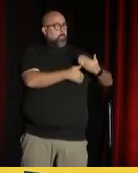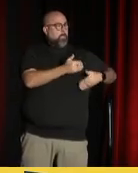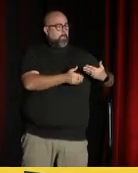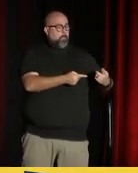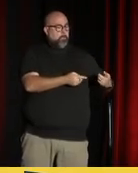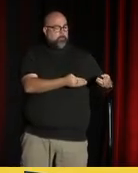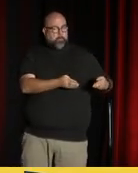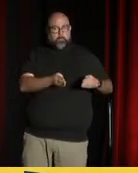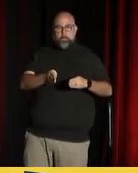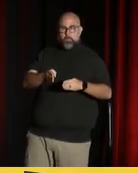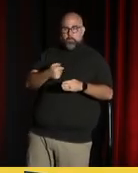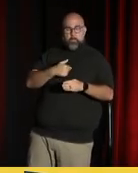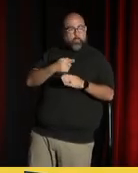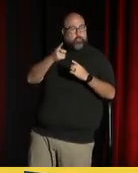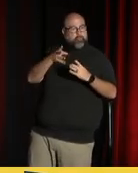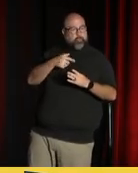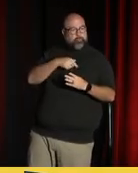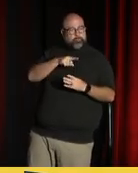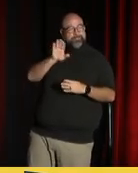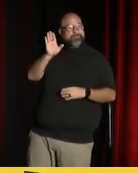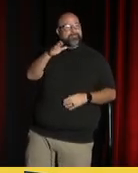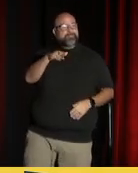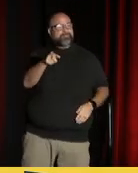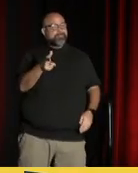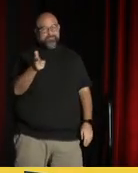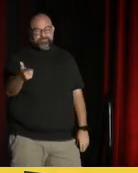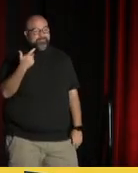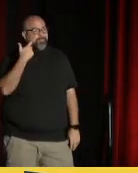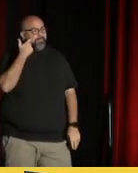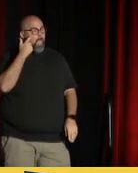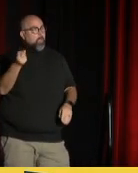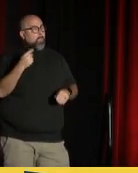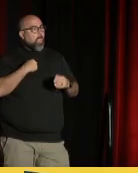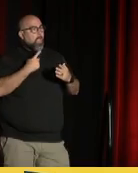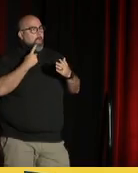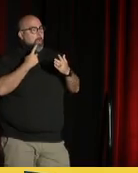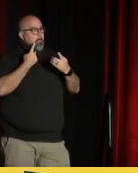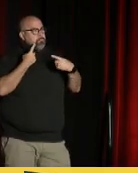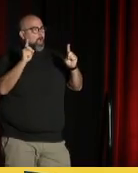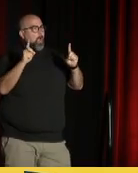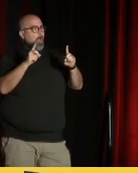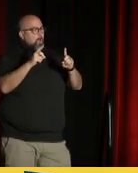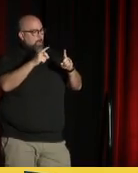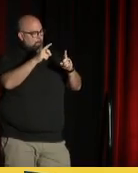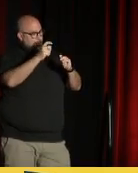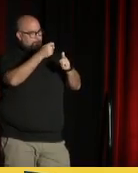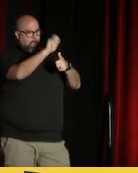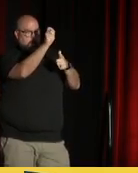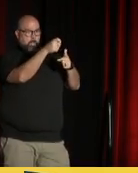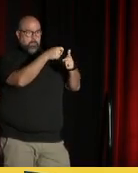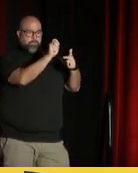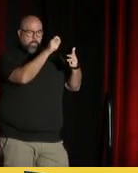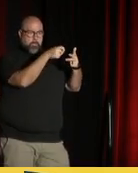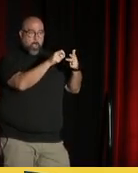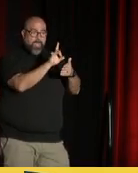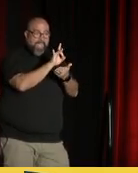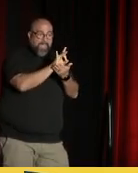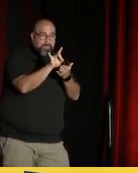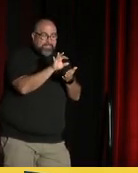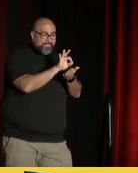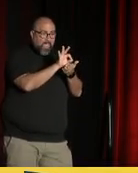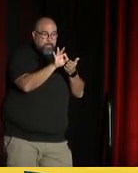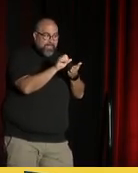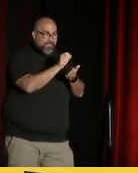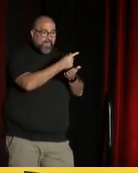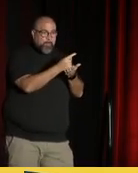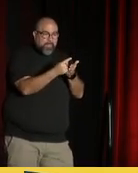is that the director of rehab came up and she said they were hitting really significant markers at 8 weeks and 9 weeks and 10